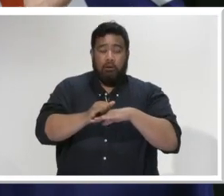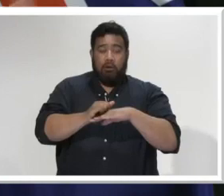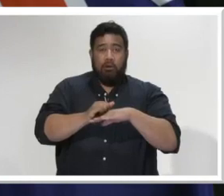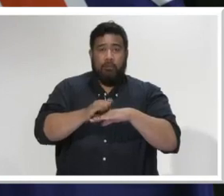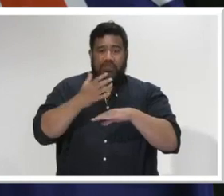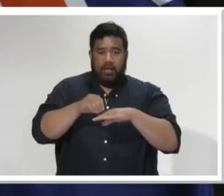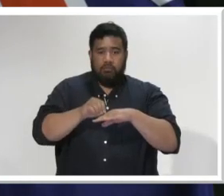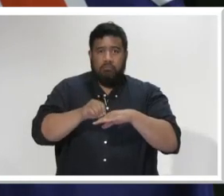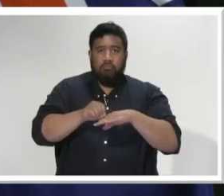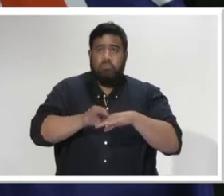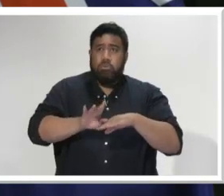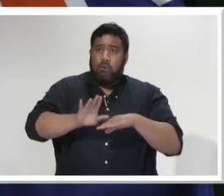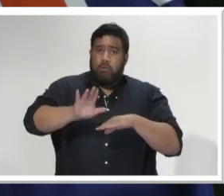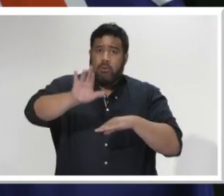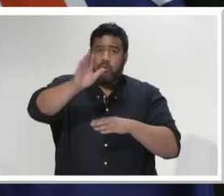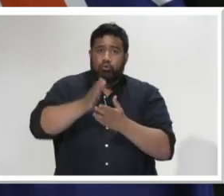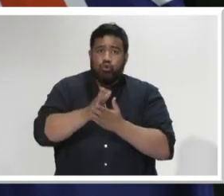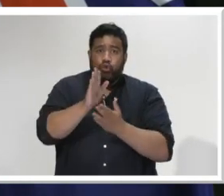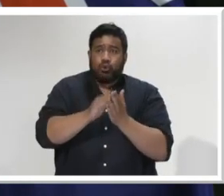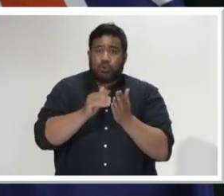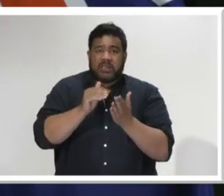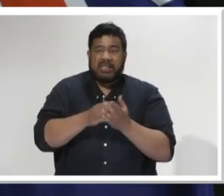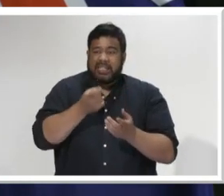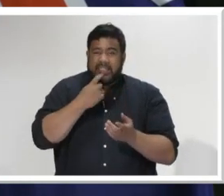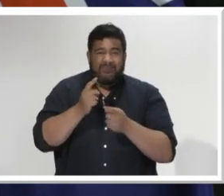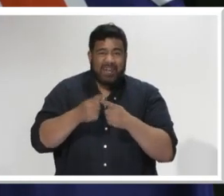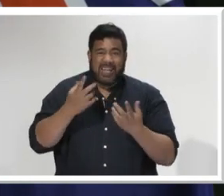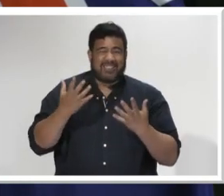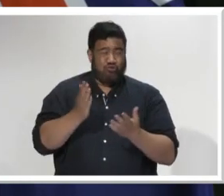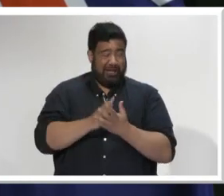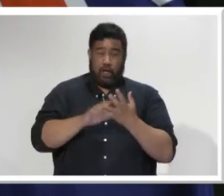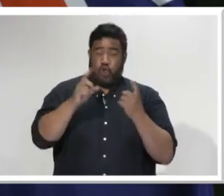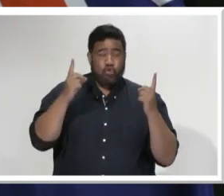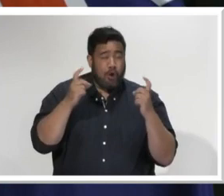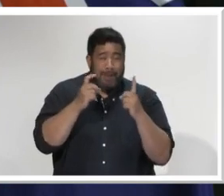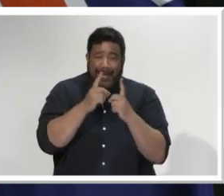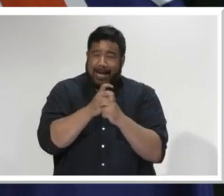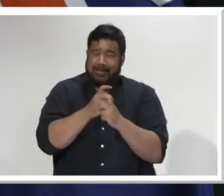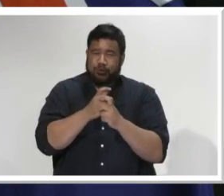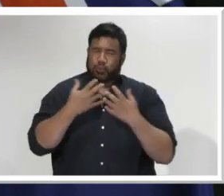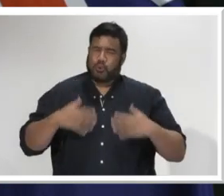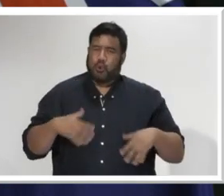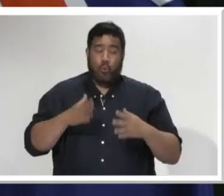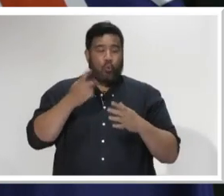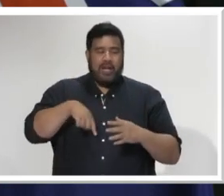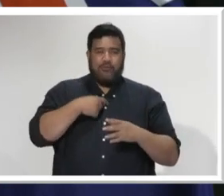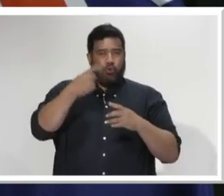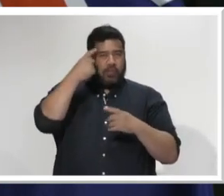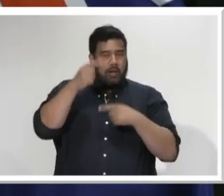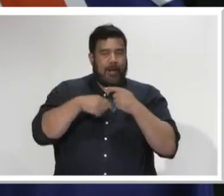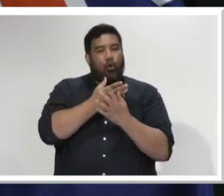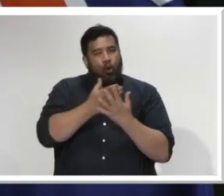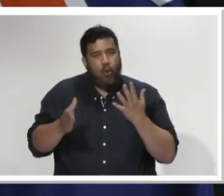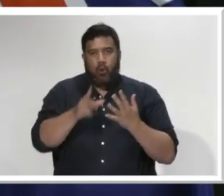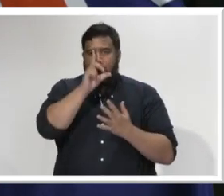of the country very, very easily. So these are all complex factors that we have to take into account. I follow on Henry's question